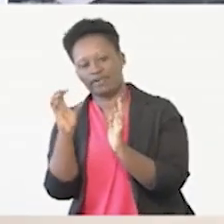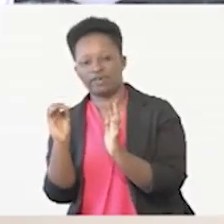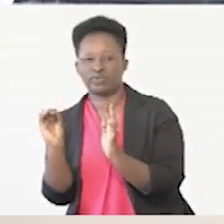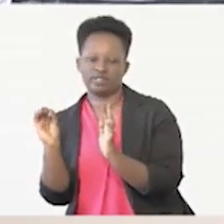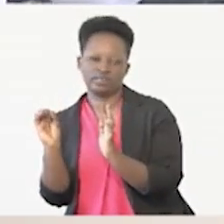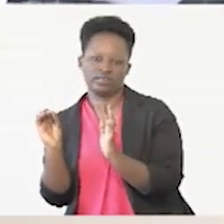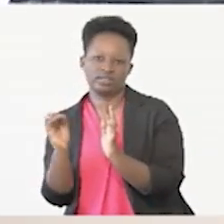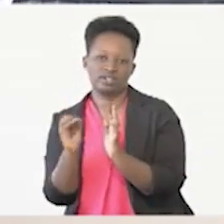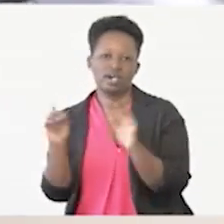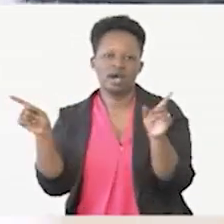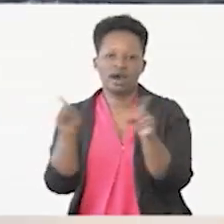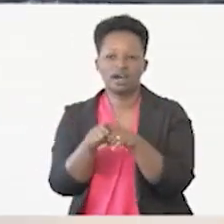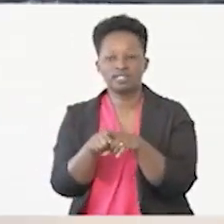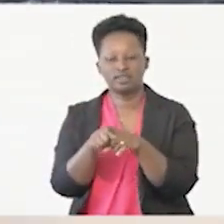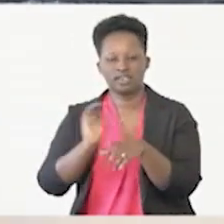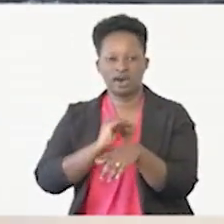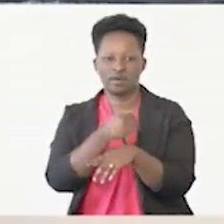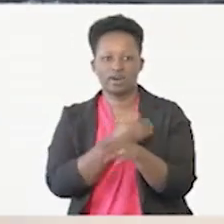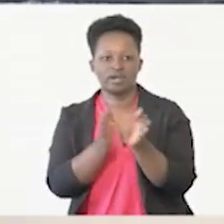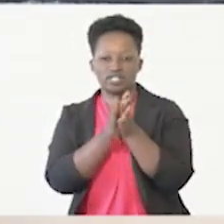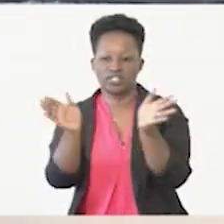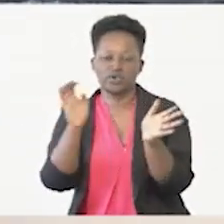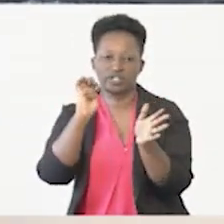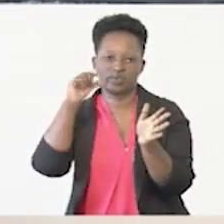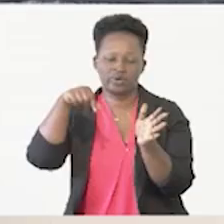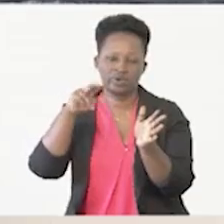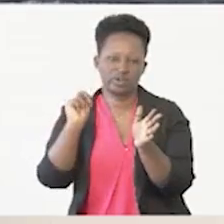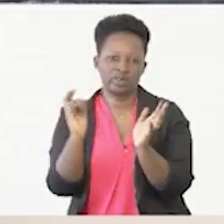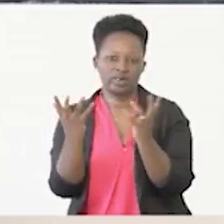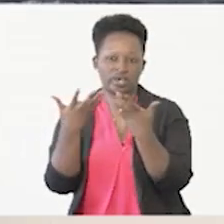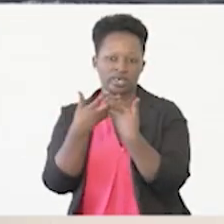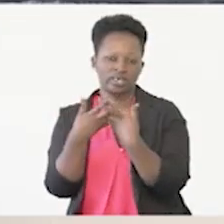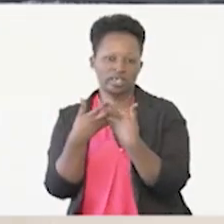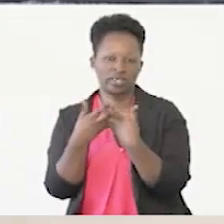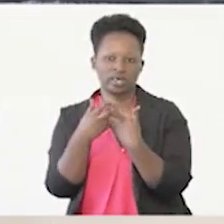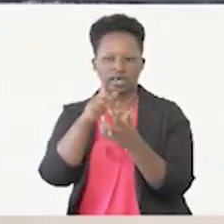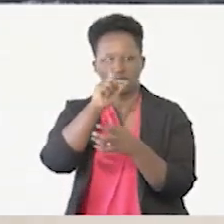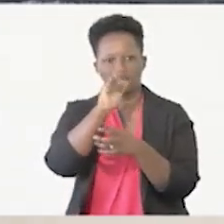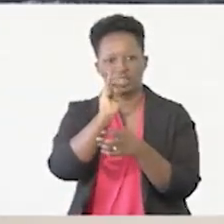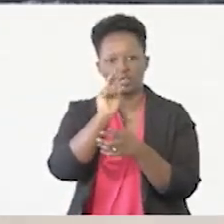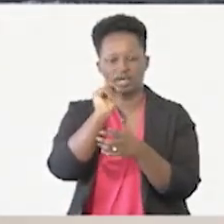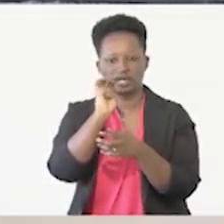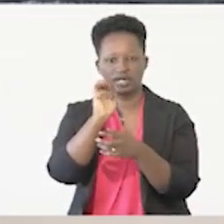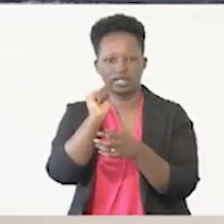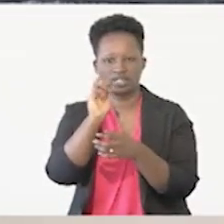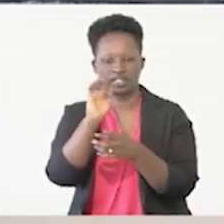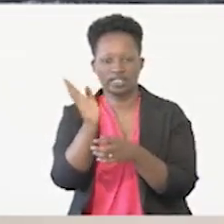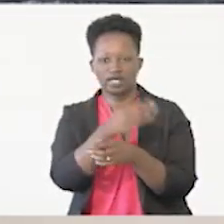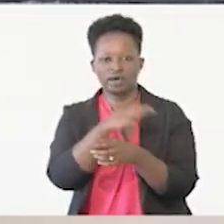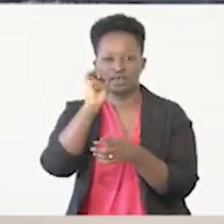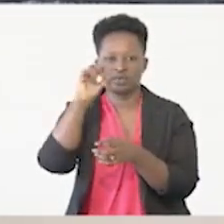3,500. So as our general equation relating, linear equation relating price